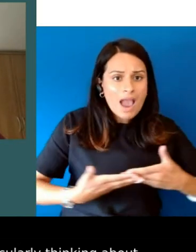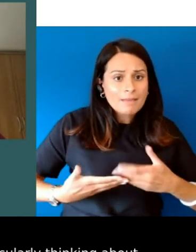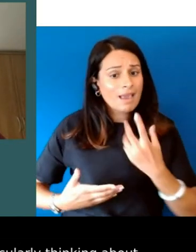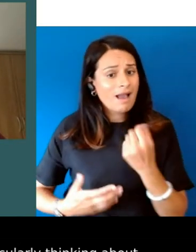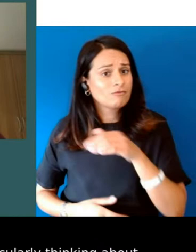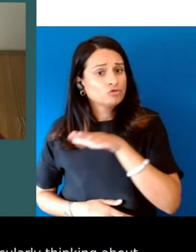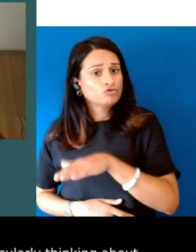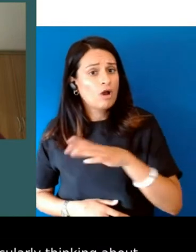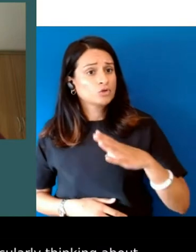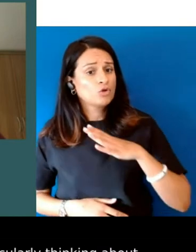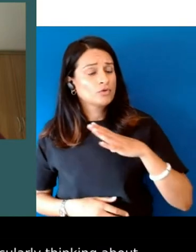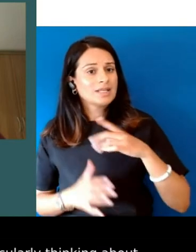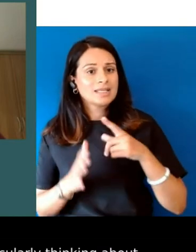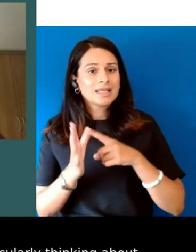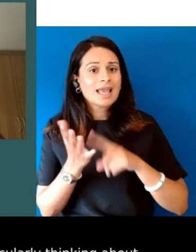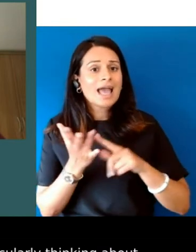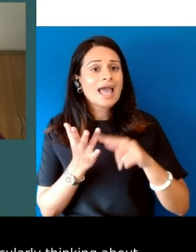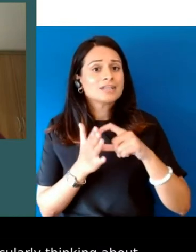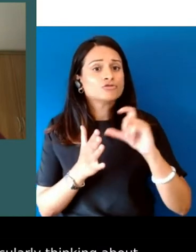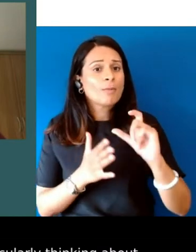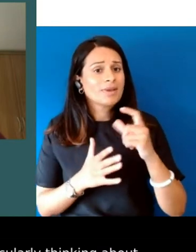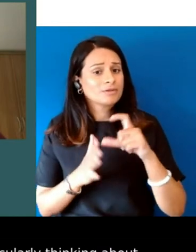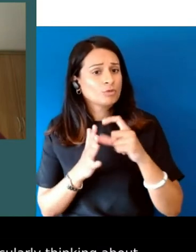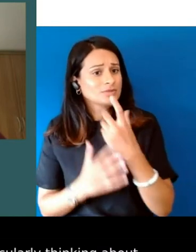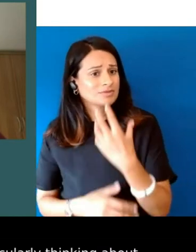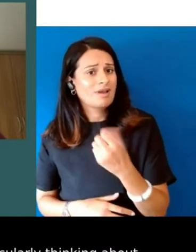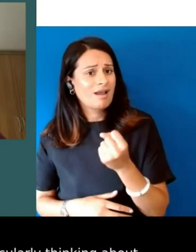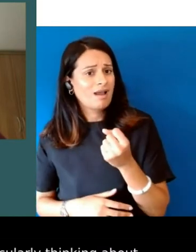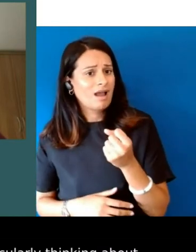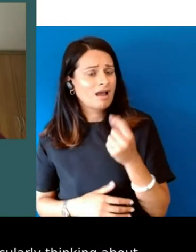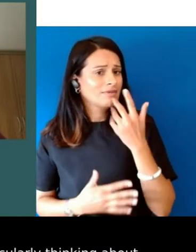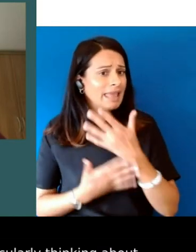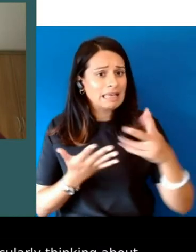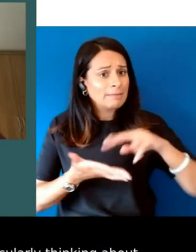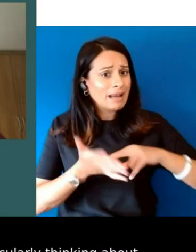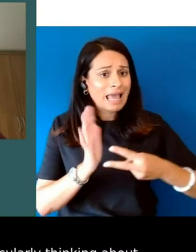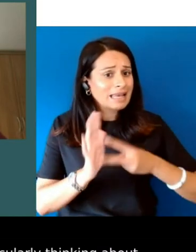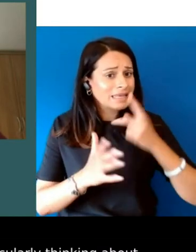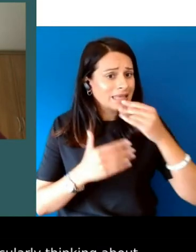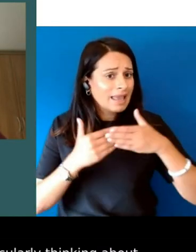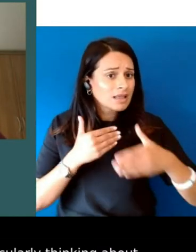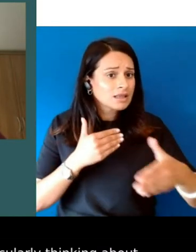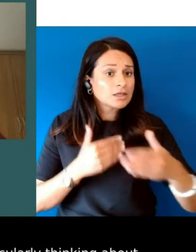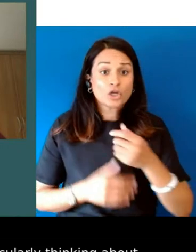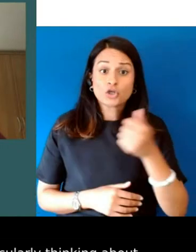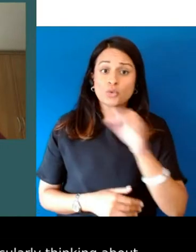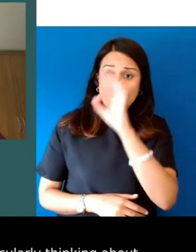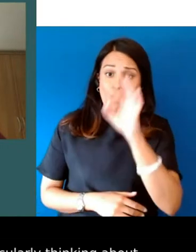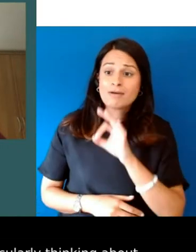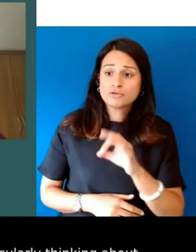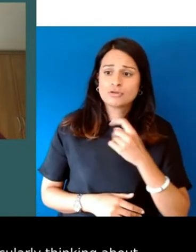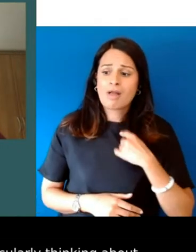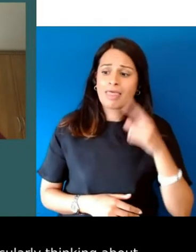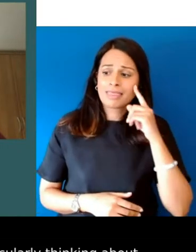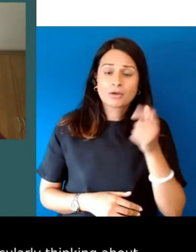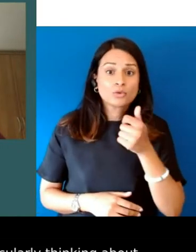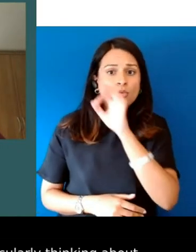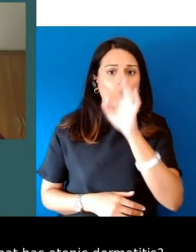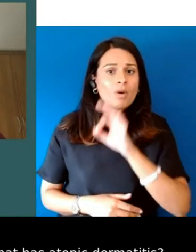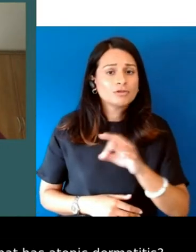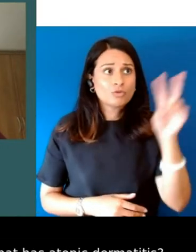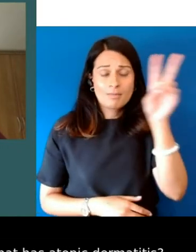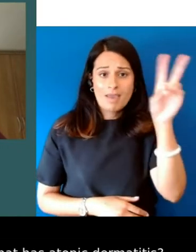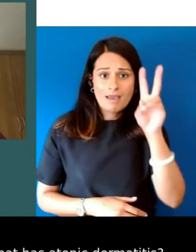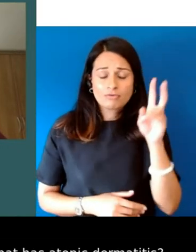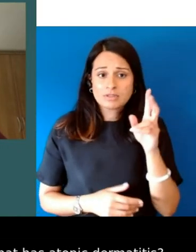atopic dermatitis yeah i think that's a really good question and i also think it's a question that parents is very